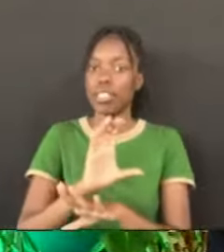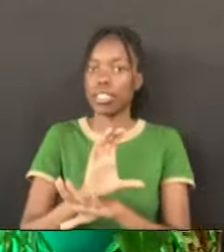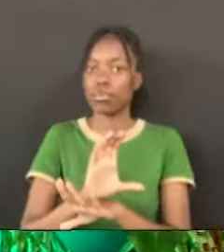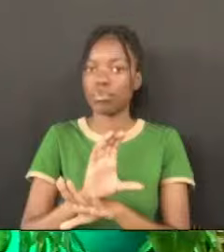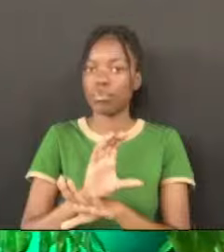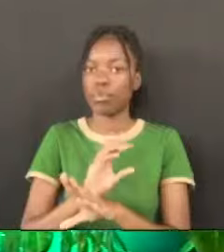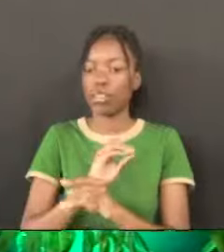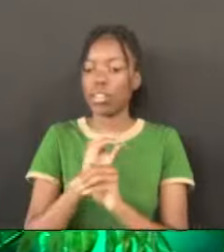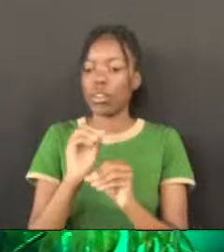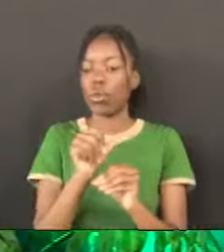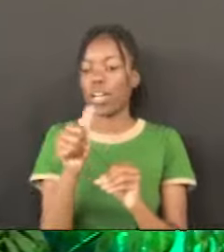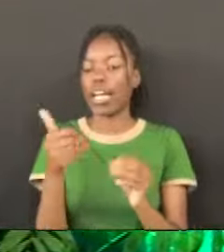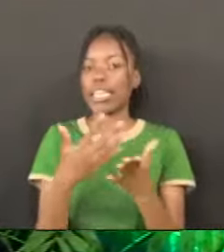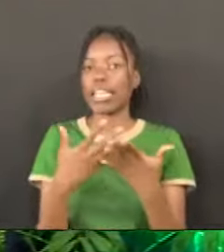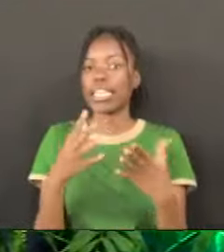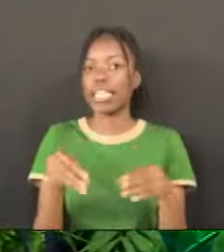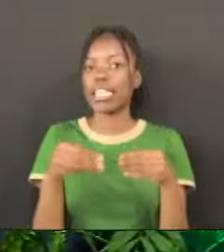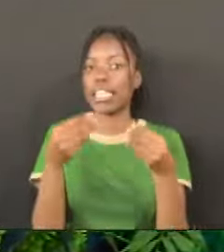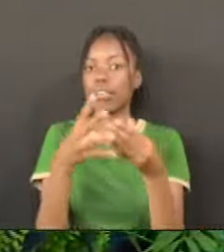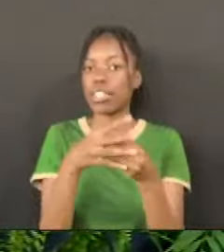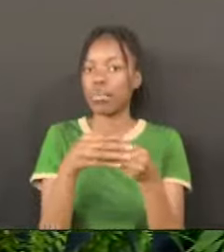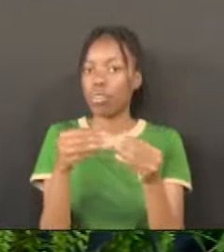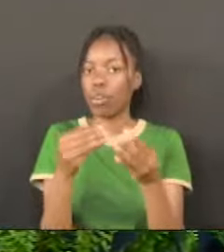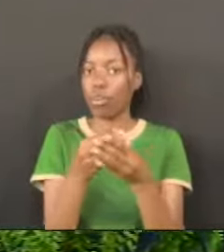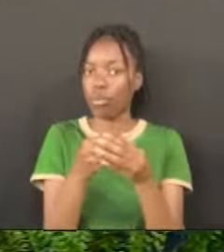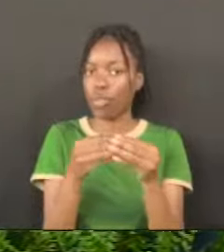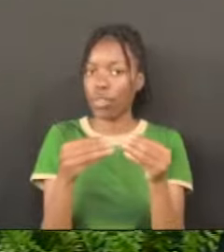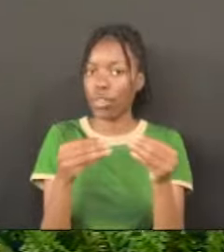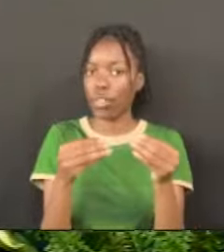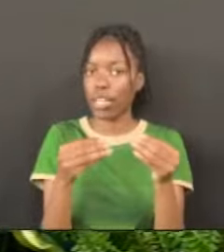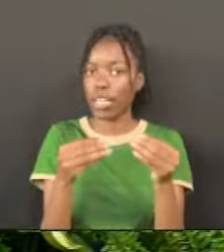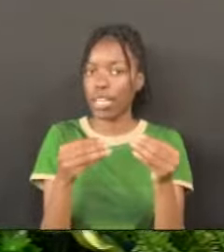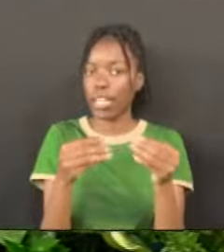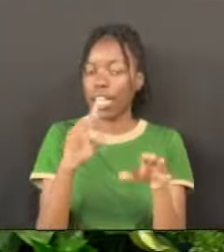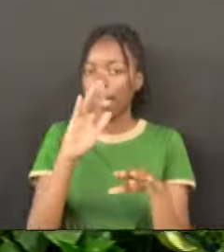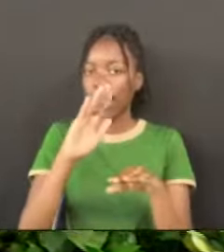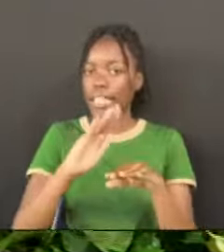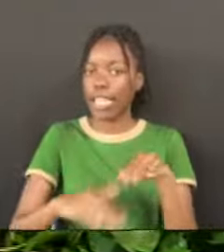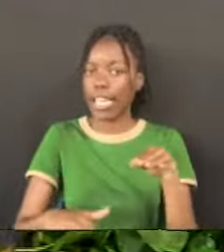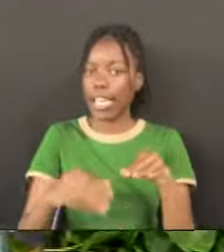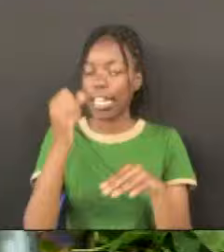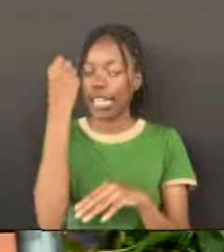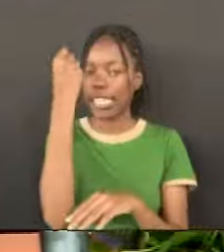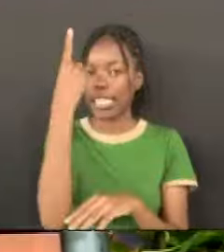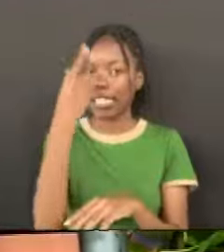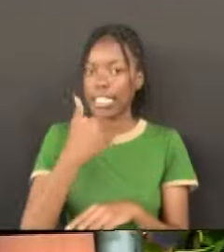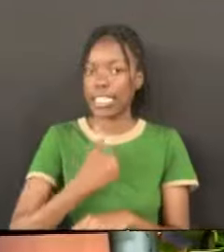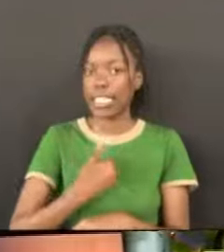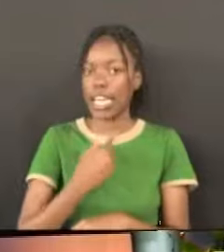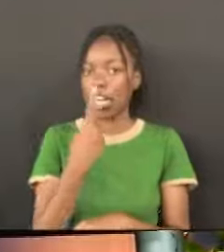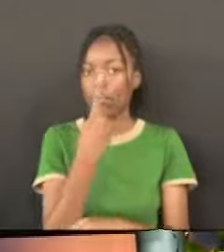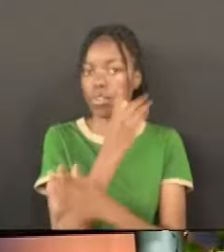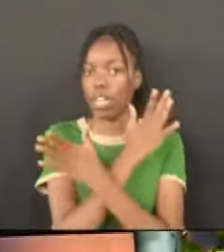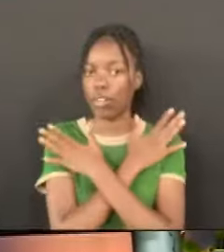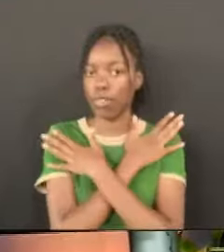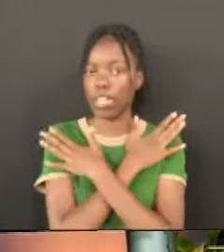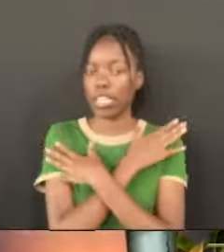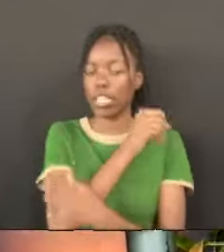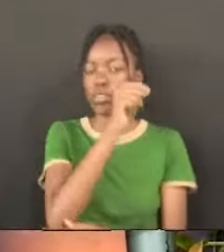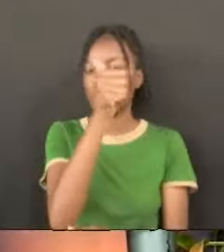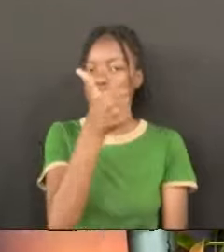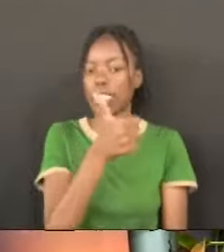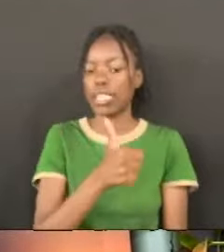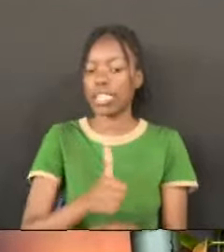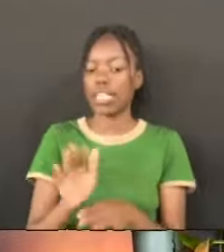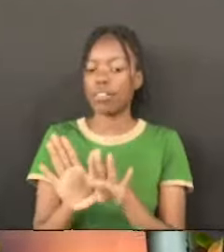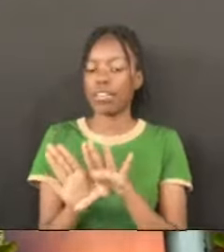them comfort than understanding that there is one friend who will never ever forsake me.